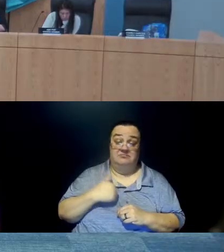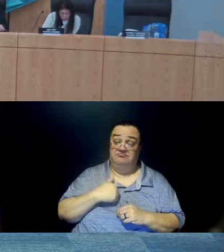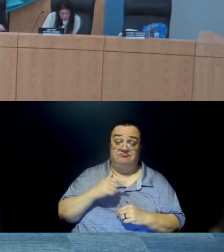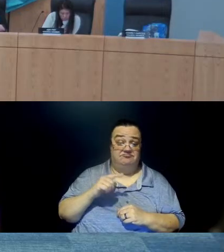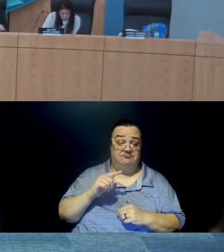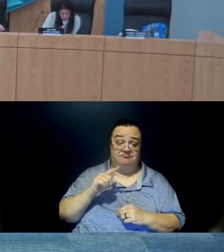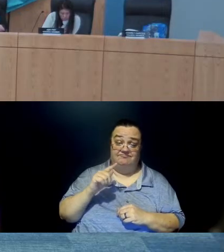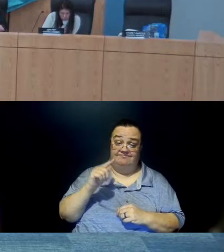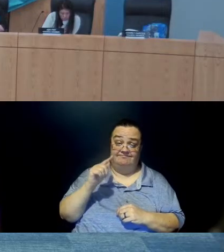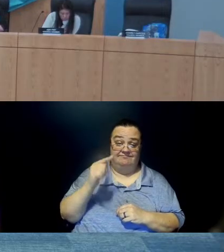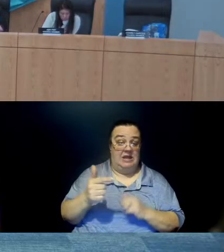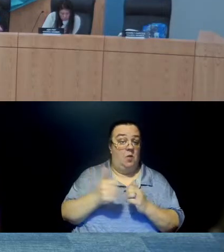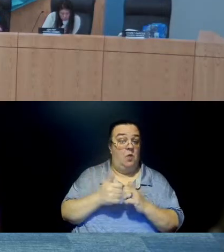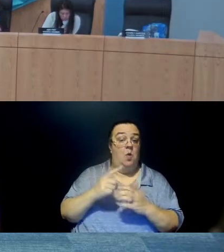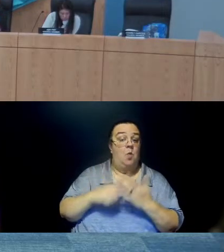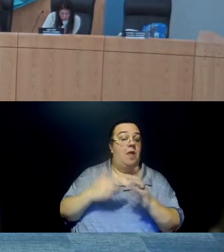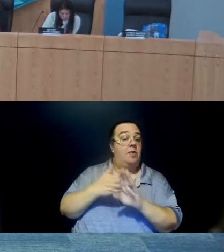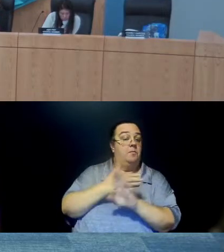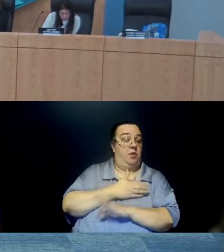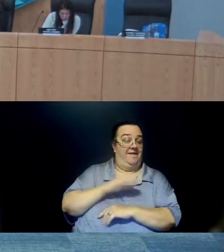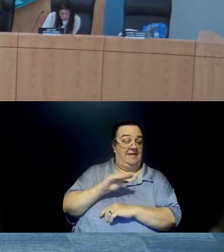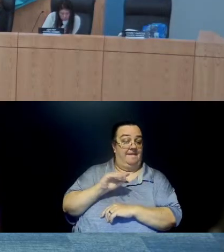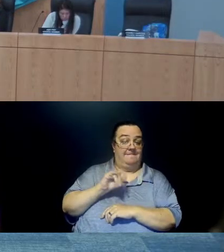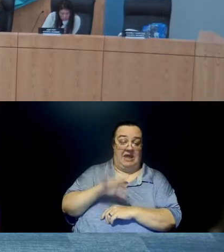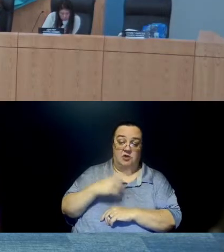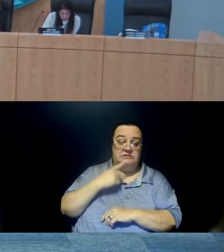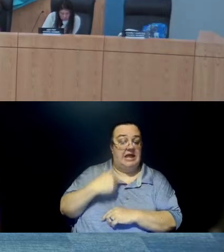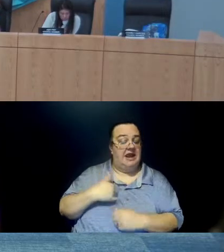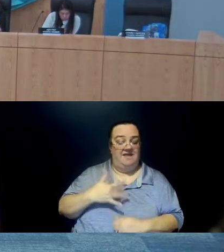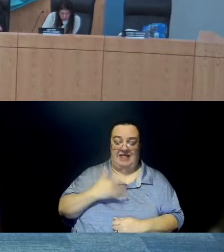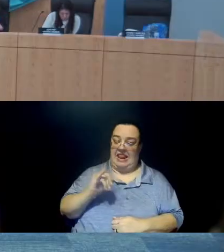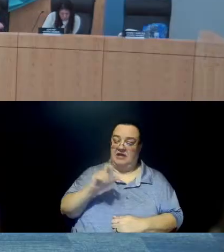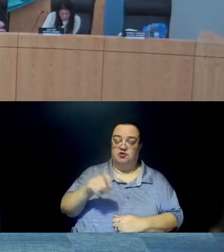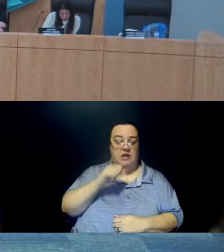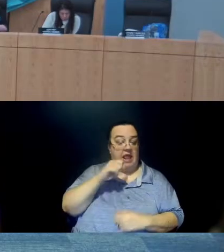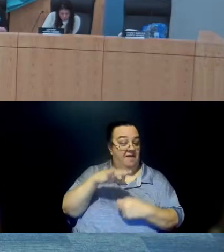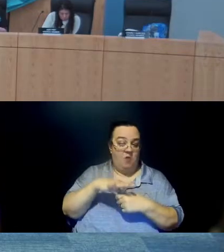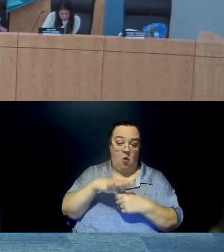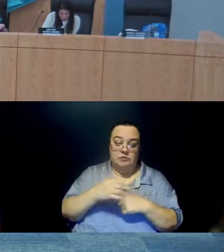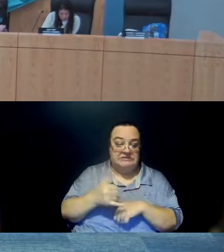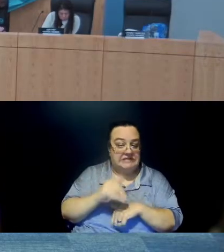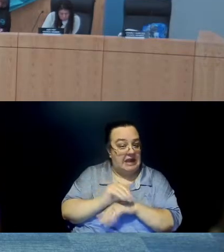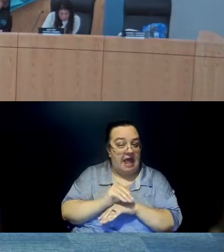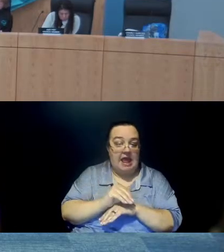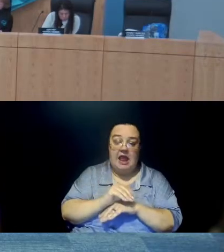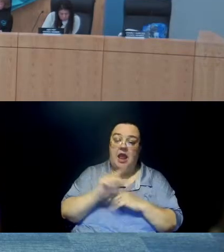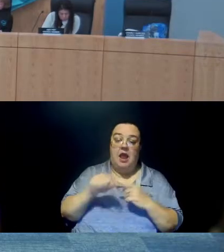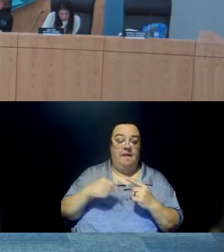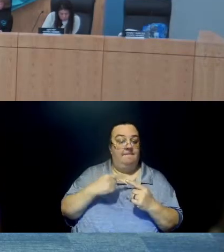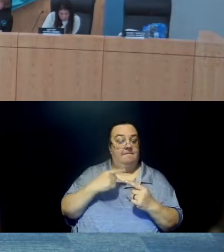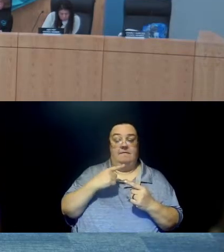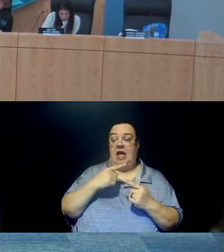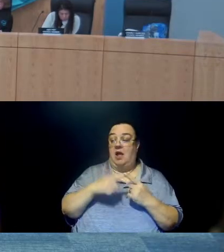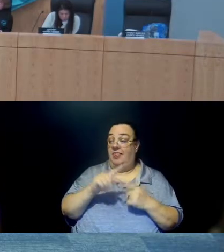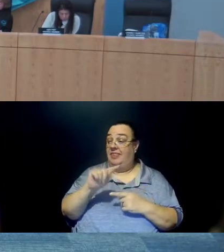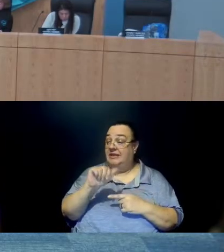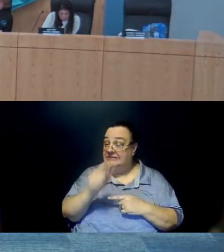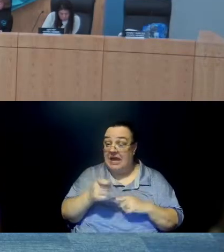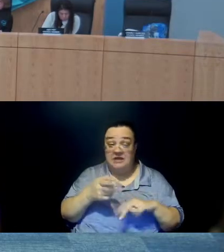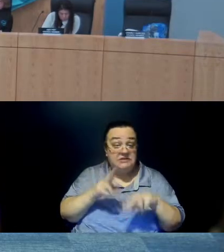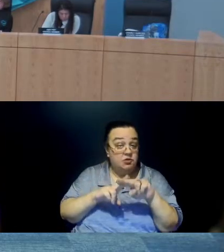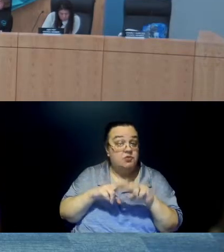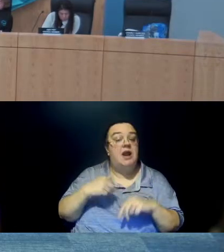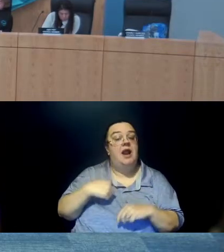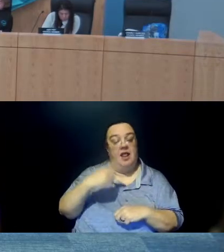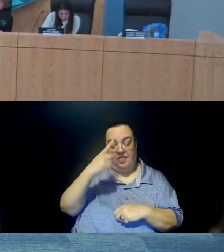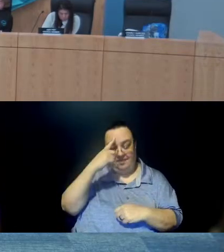the previous mayor said. I don't think the vote should be tonight about the tax increase. I think